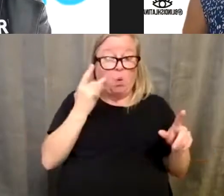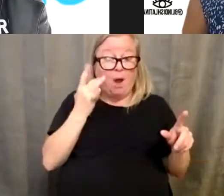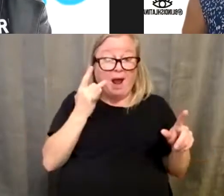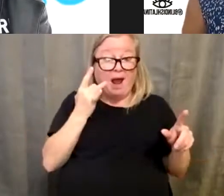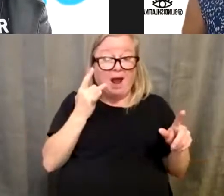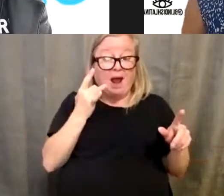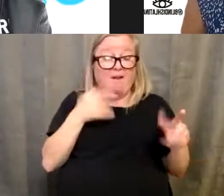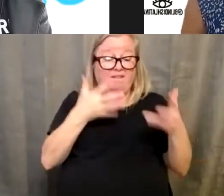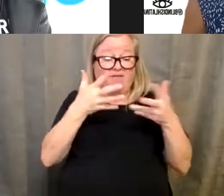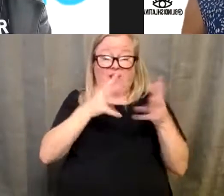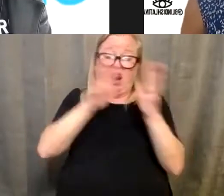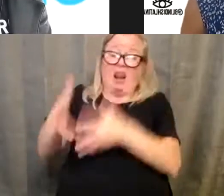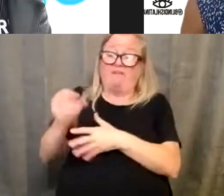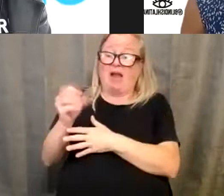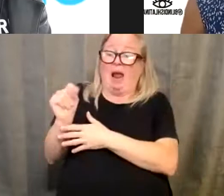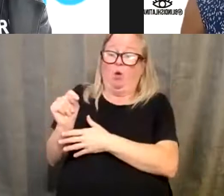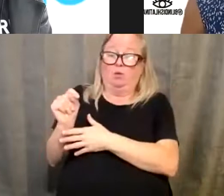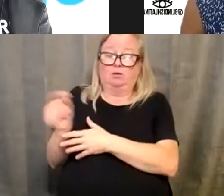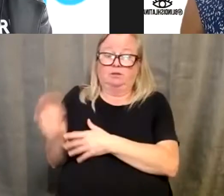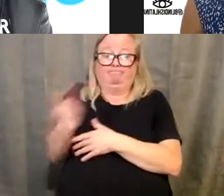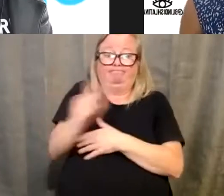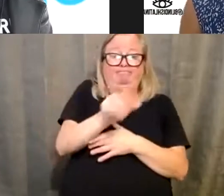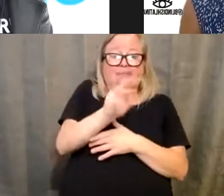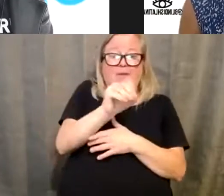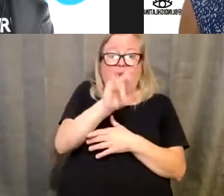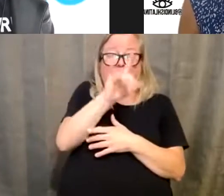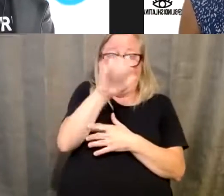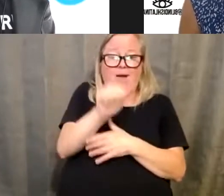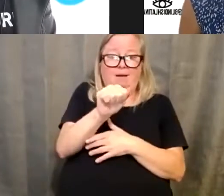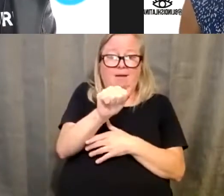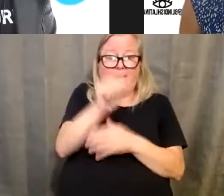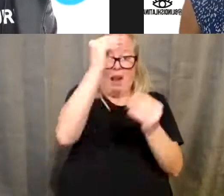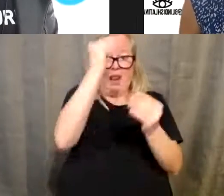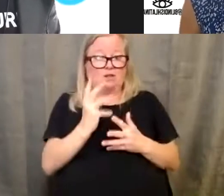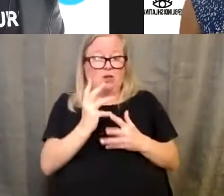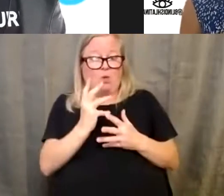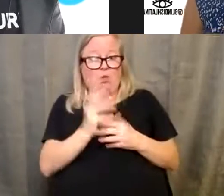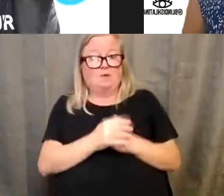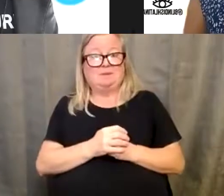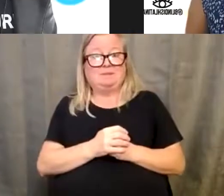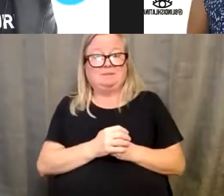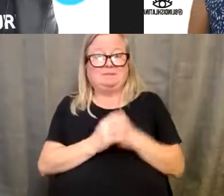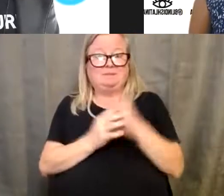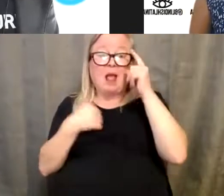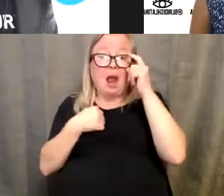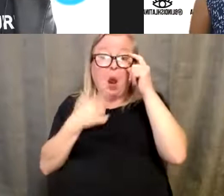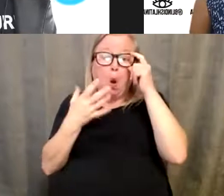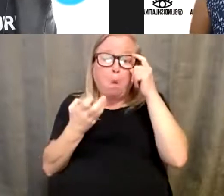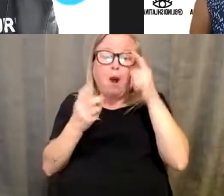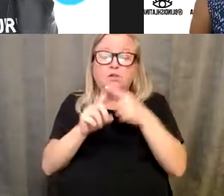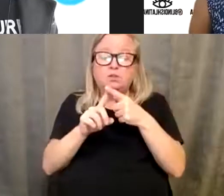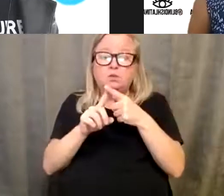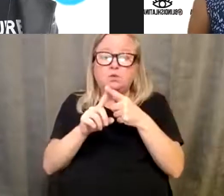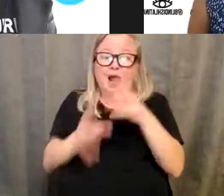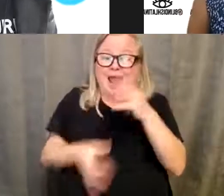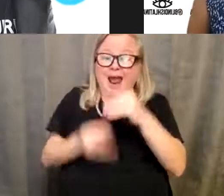out. So Mariella, let us know. All right, so I do want to add some comments